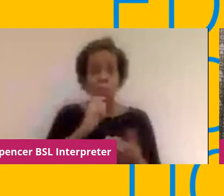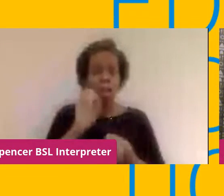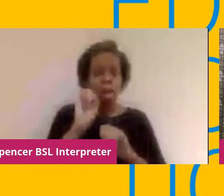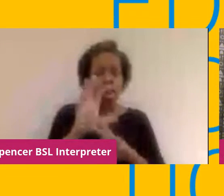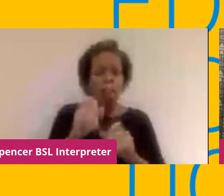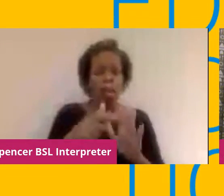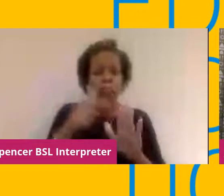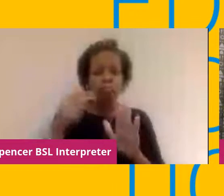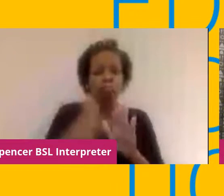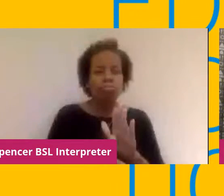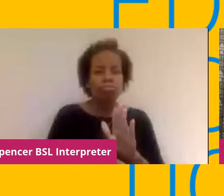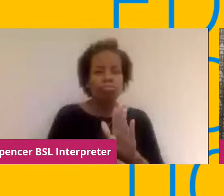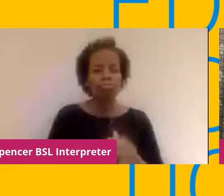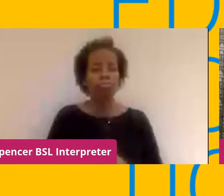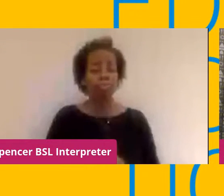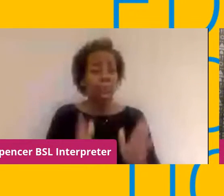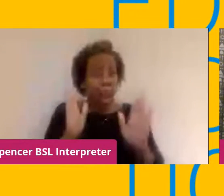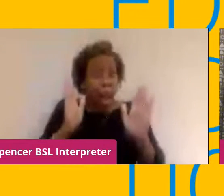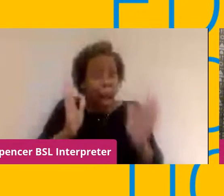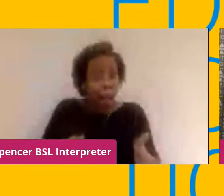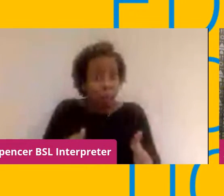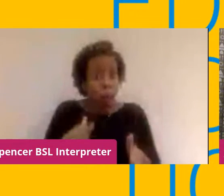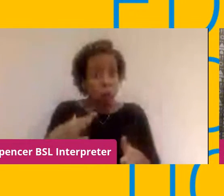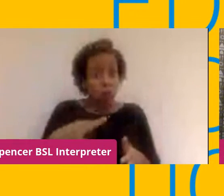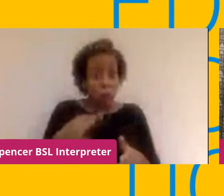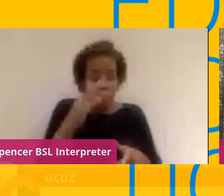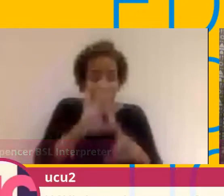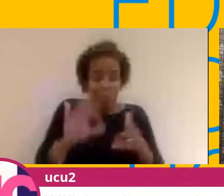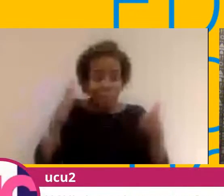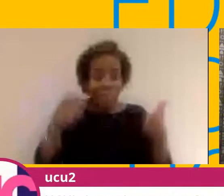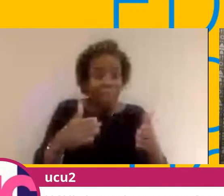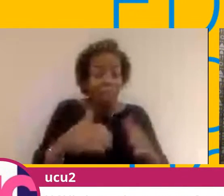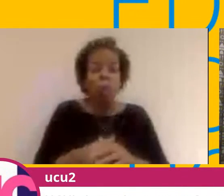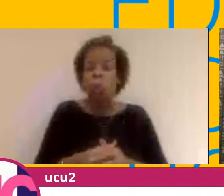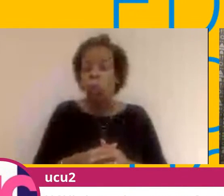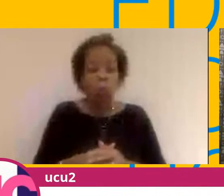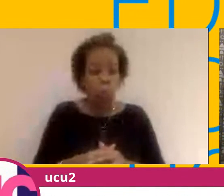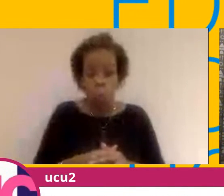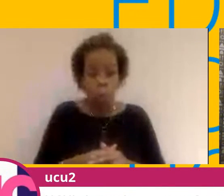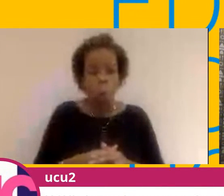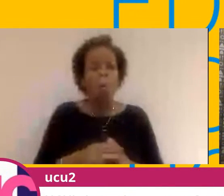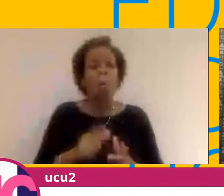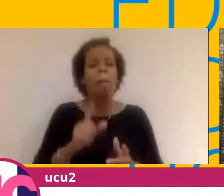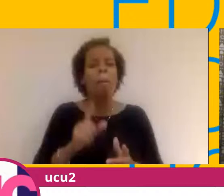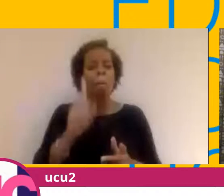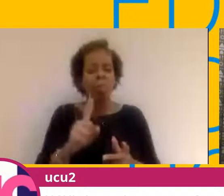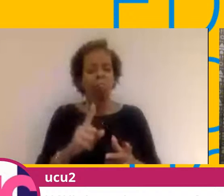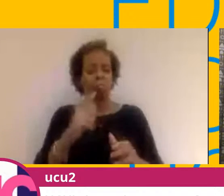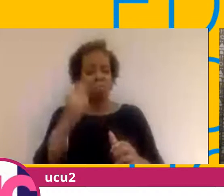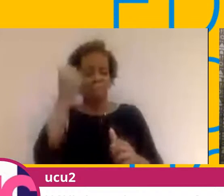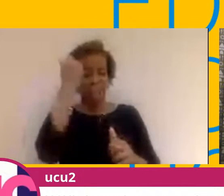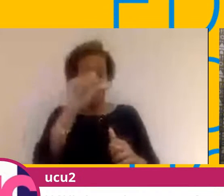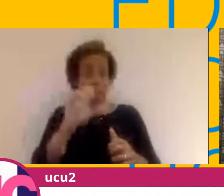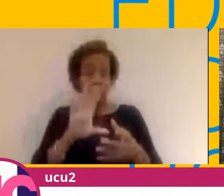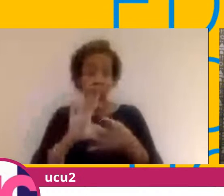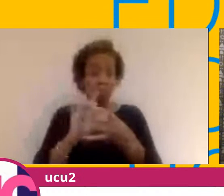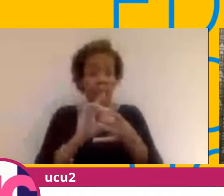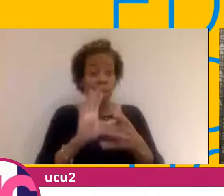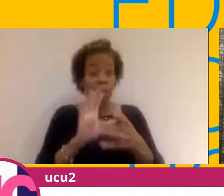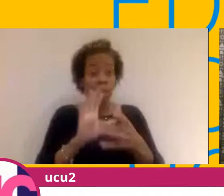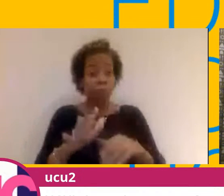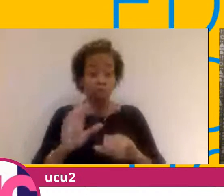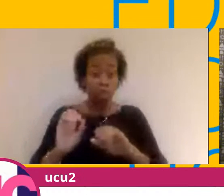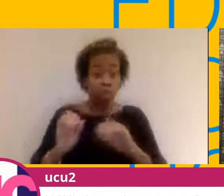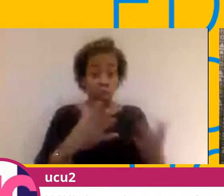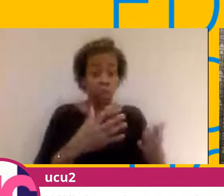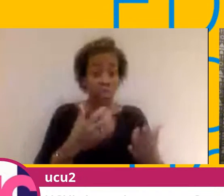no requirement in rule to have that. I think it's really important now for academic related staff to make sure they get representation on committees and